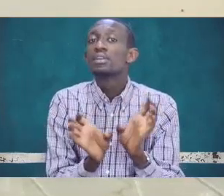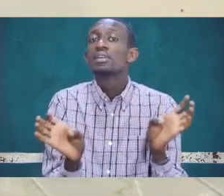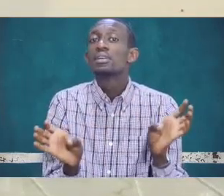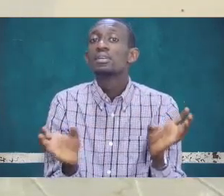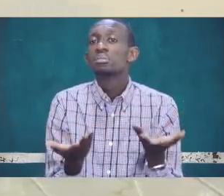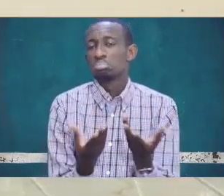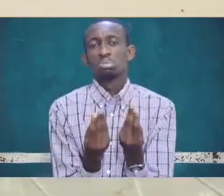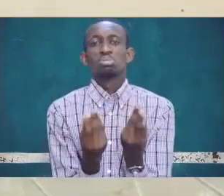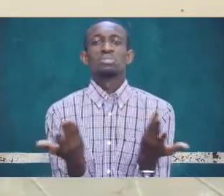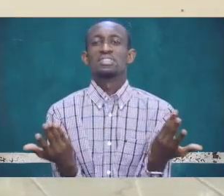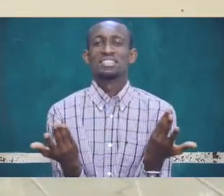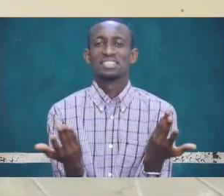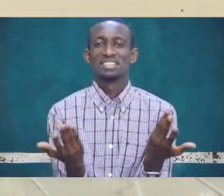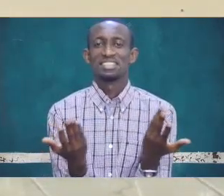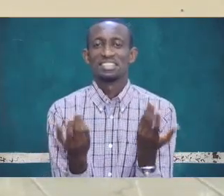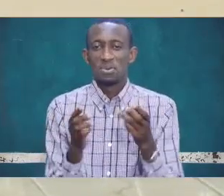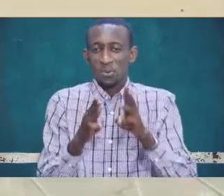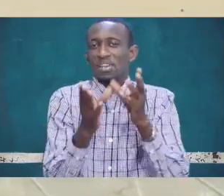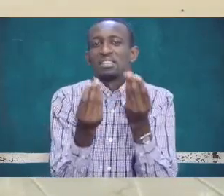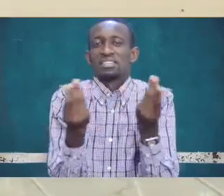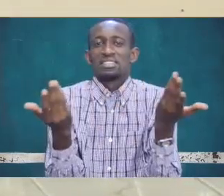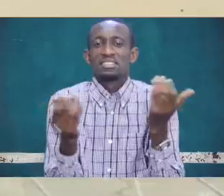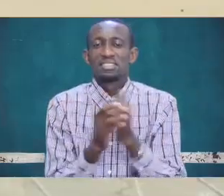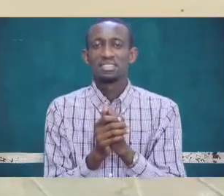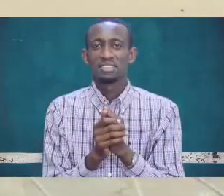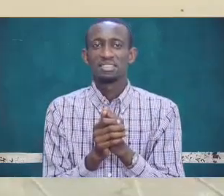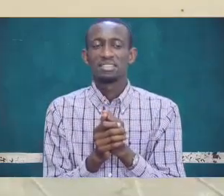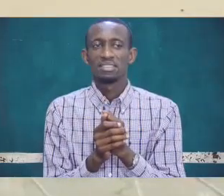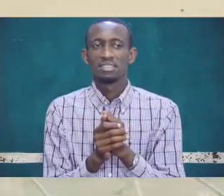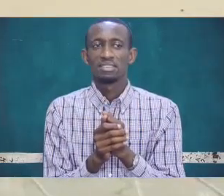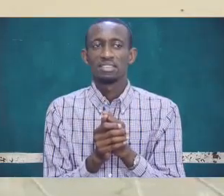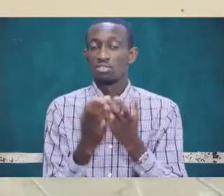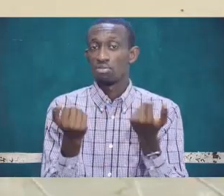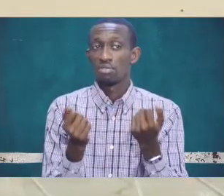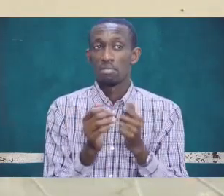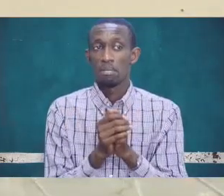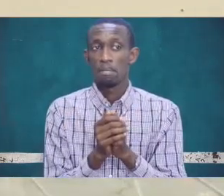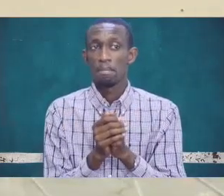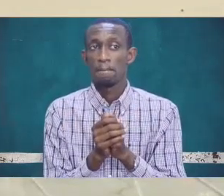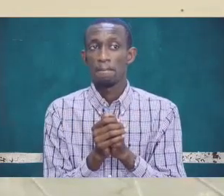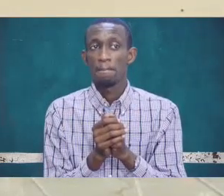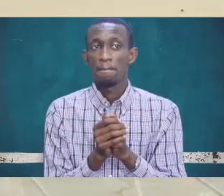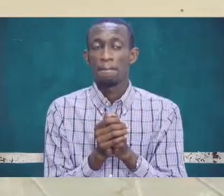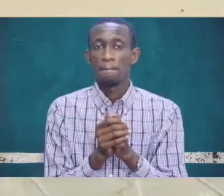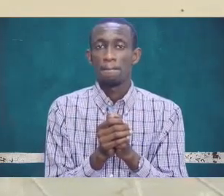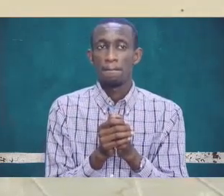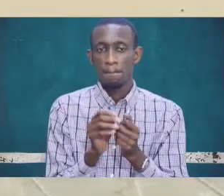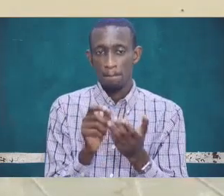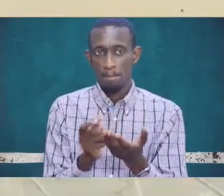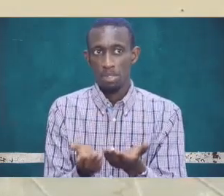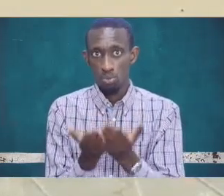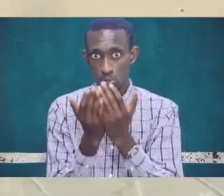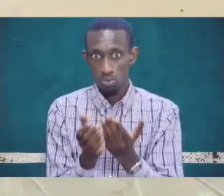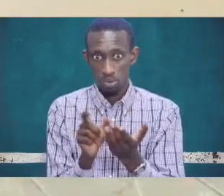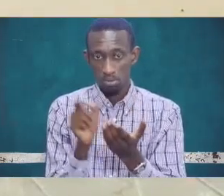Very good. So the method is very simple. As you have mentioned, you can use the sorting. When